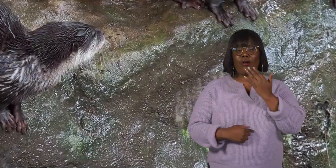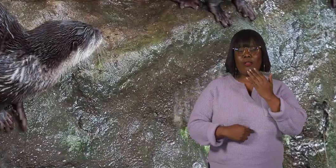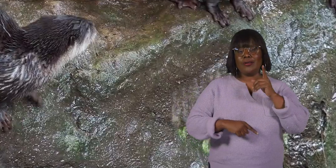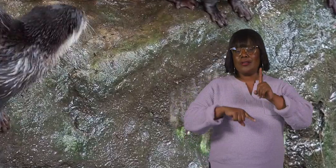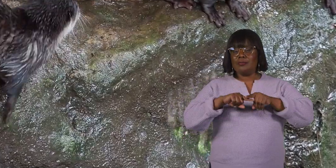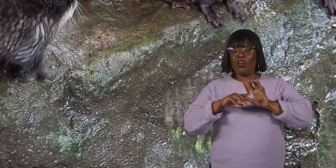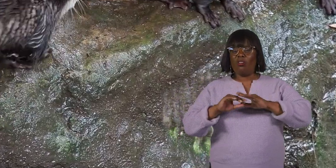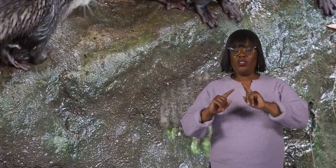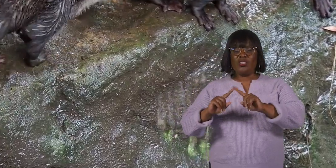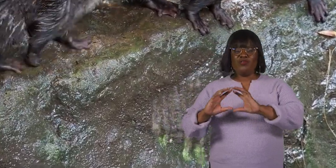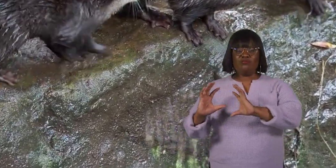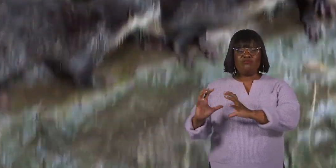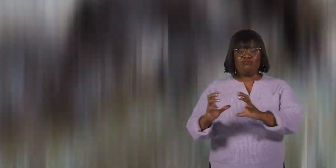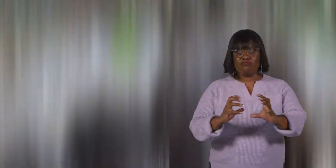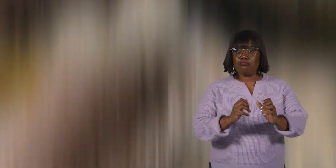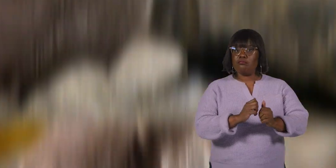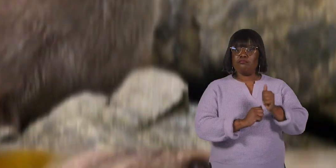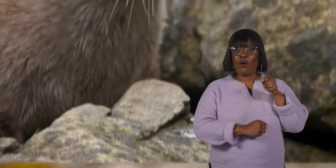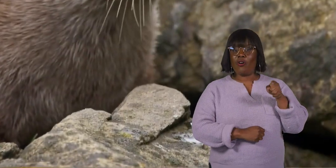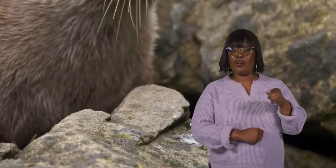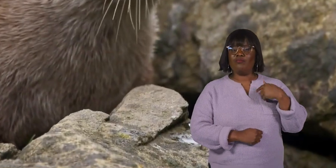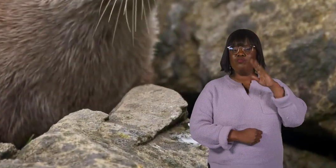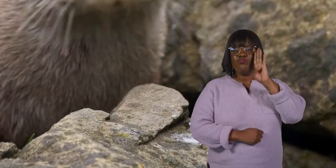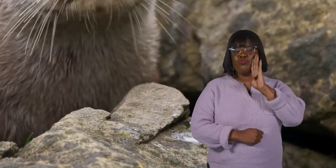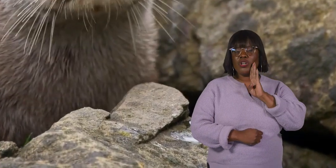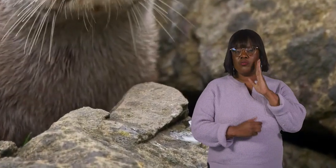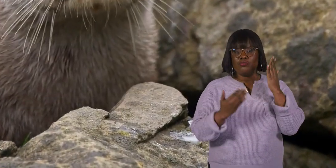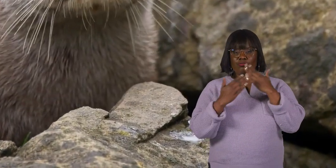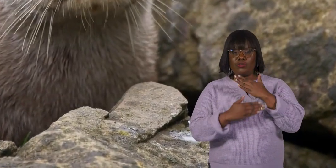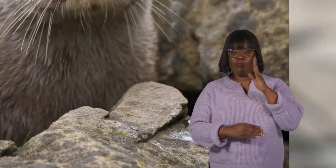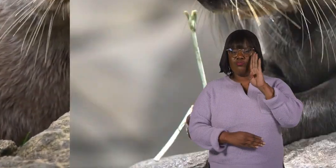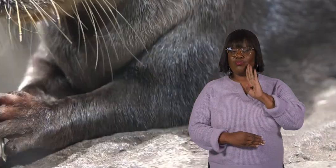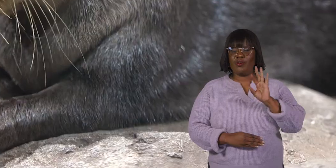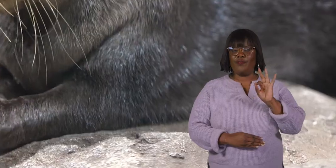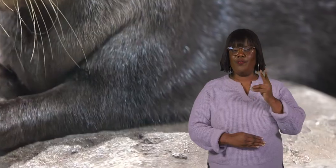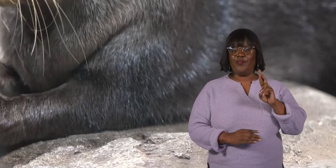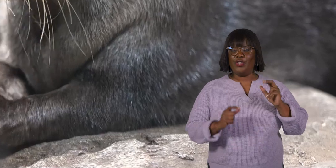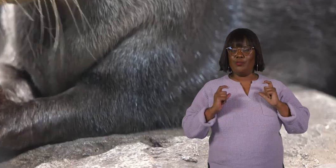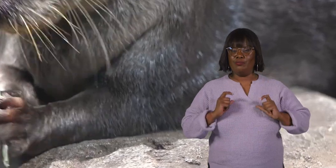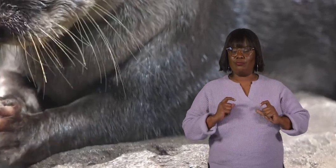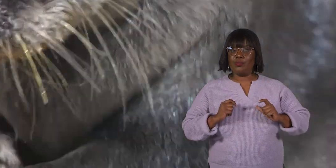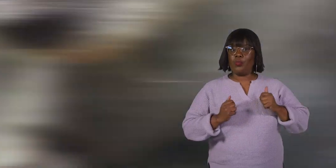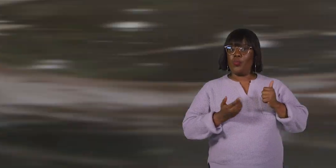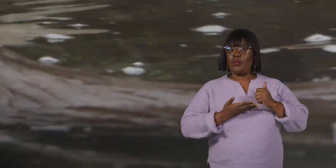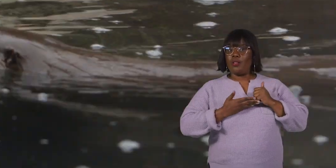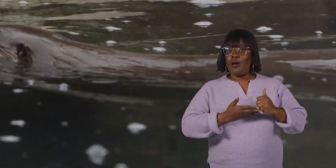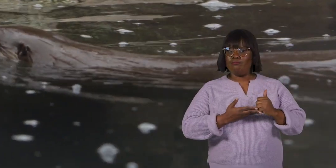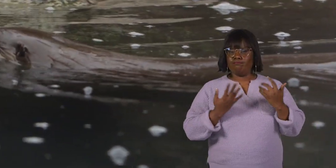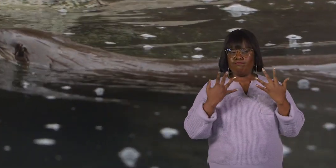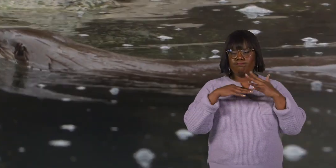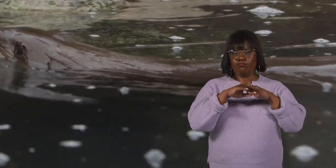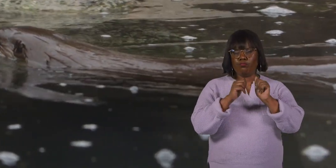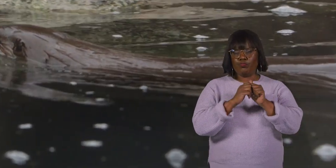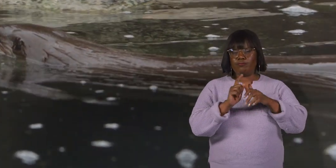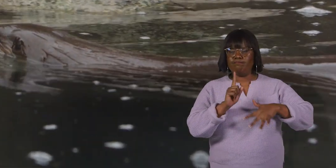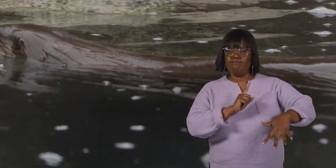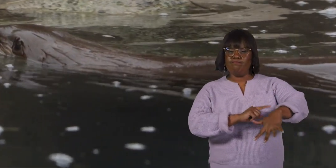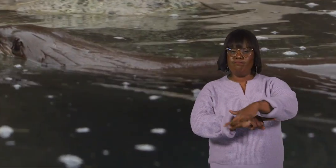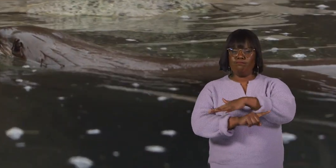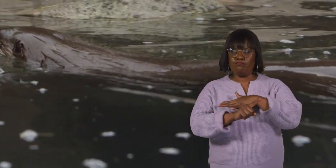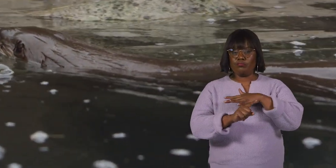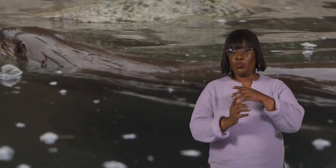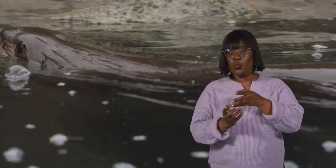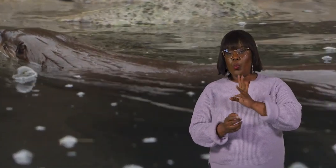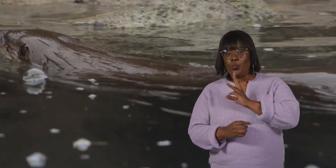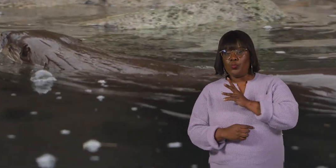of colors depending on their species. Most otters have brown or dark brown fur, which helps them blend in with their